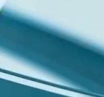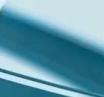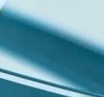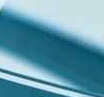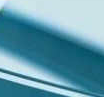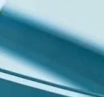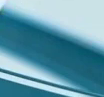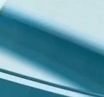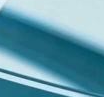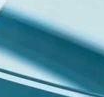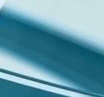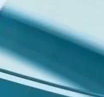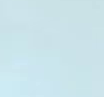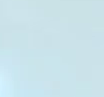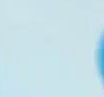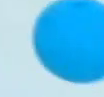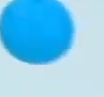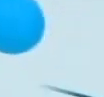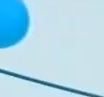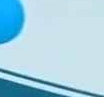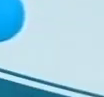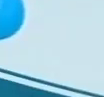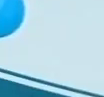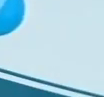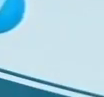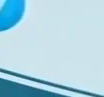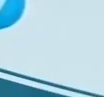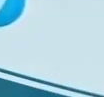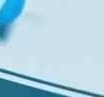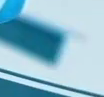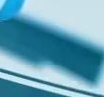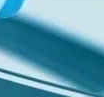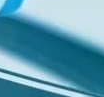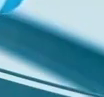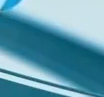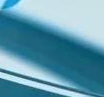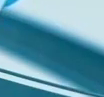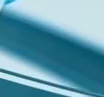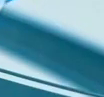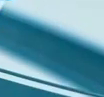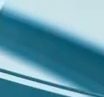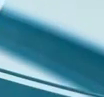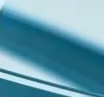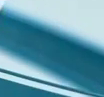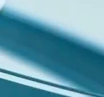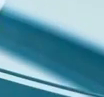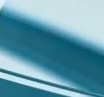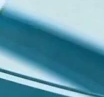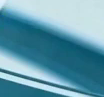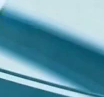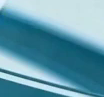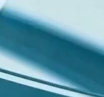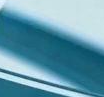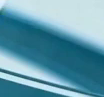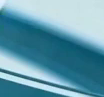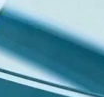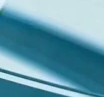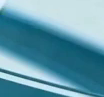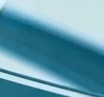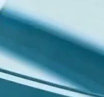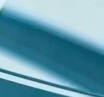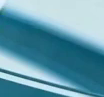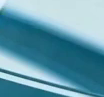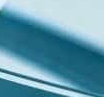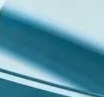Time to thank the Lord. It's time to worship the Lord. Great things has the Lord done in